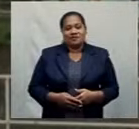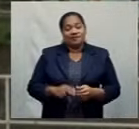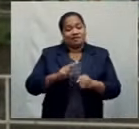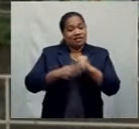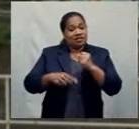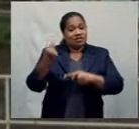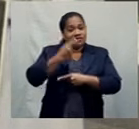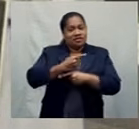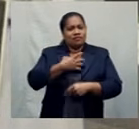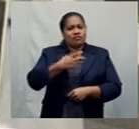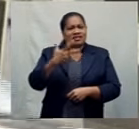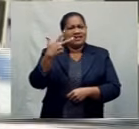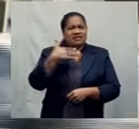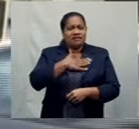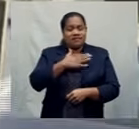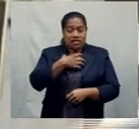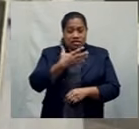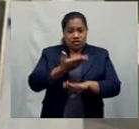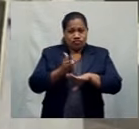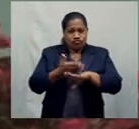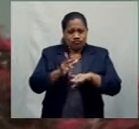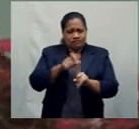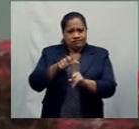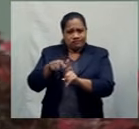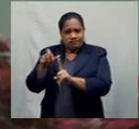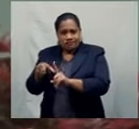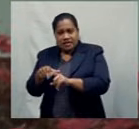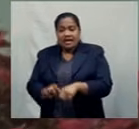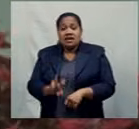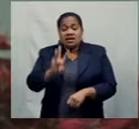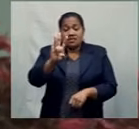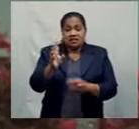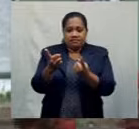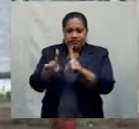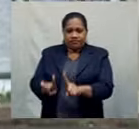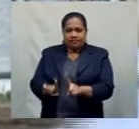In the news tonight, more than 800 new COVID cases and 3 deaths.